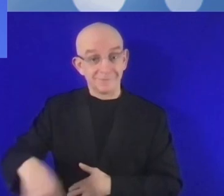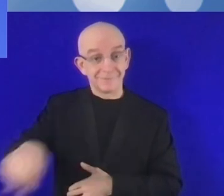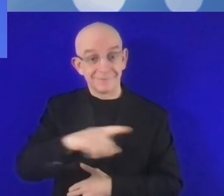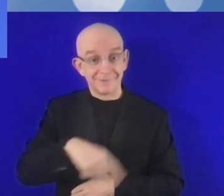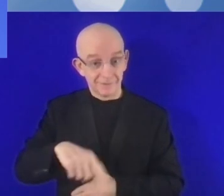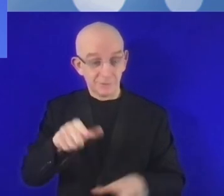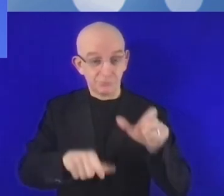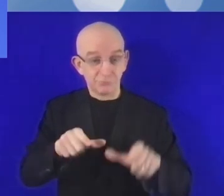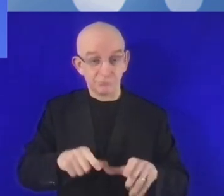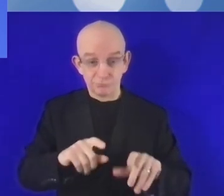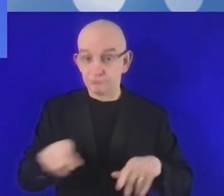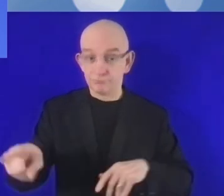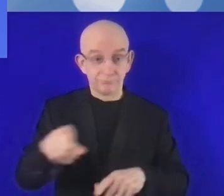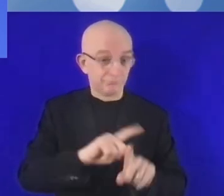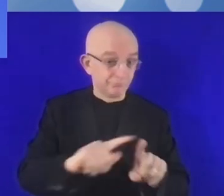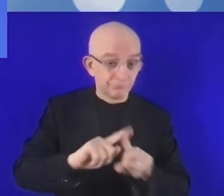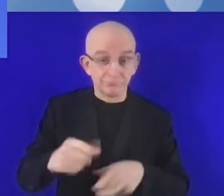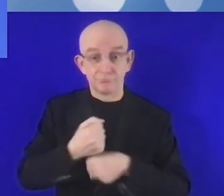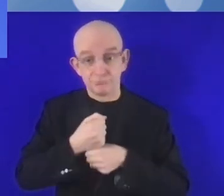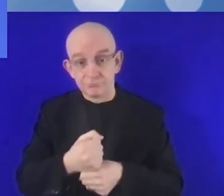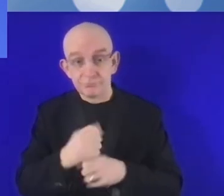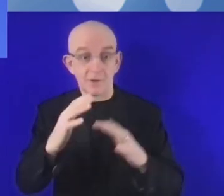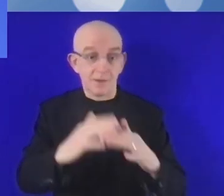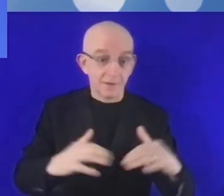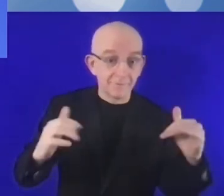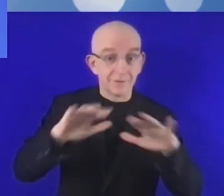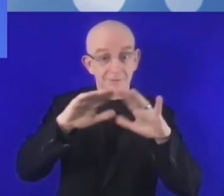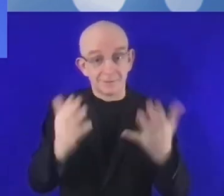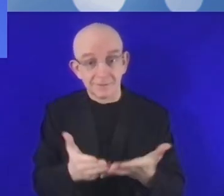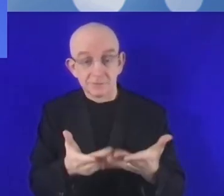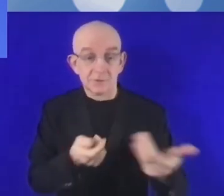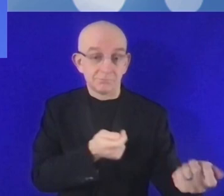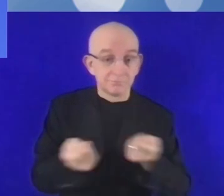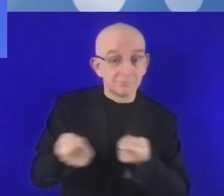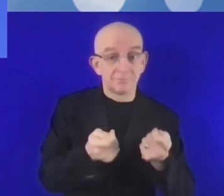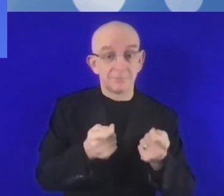societies, academia, technical communities, and businesses.